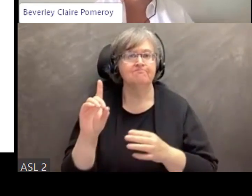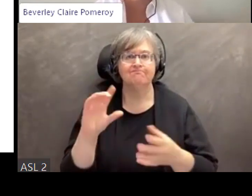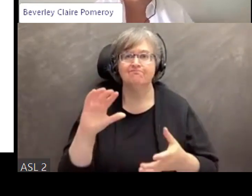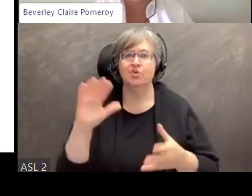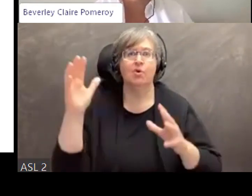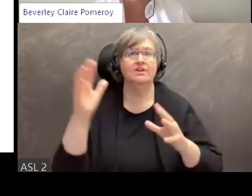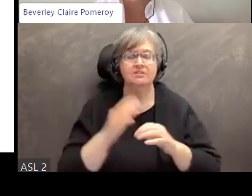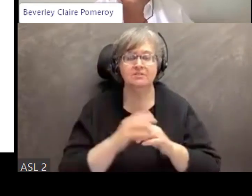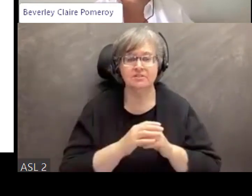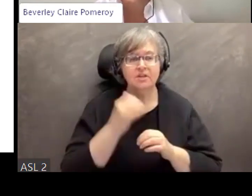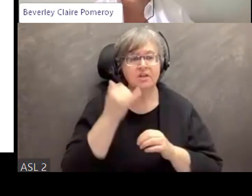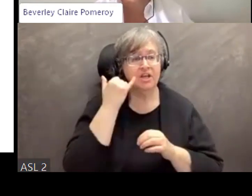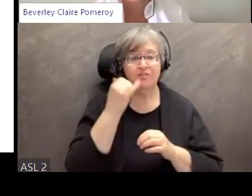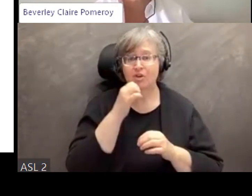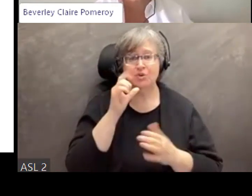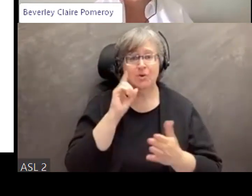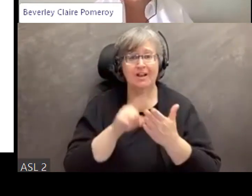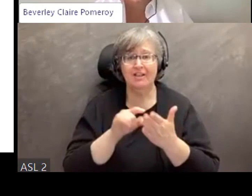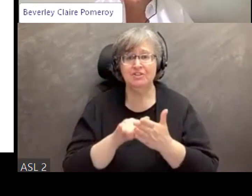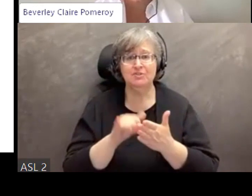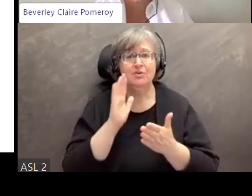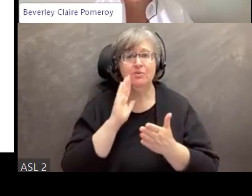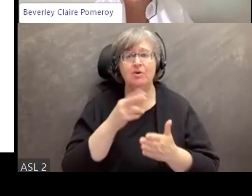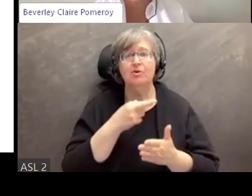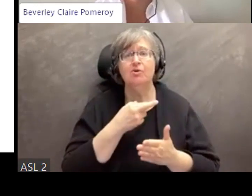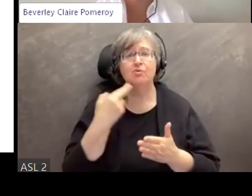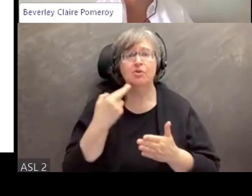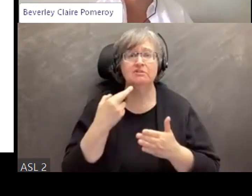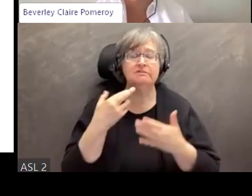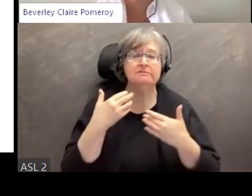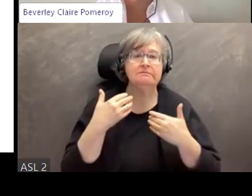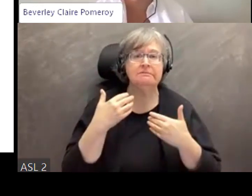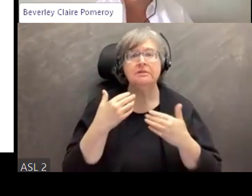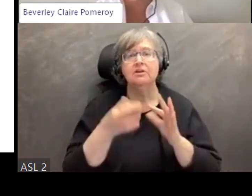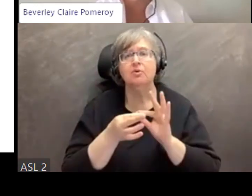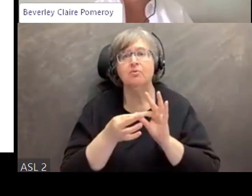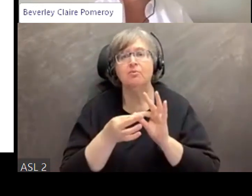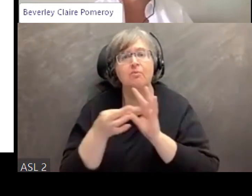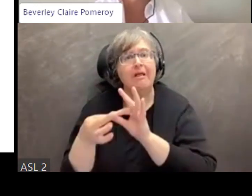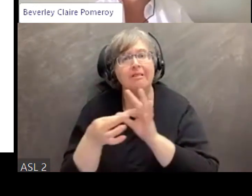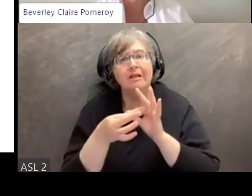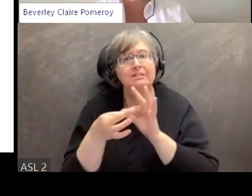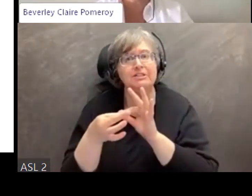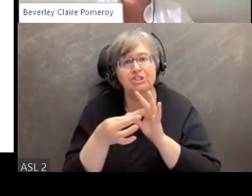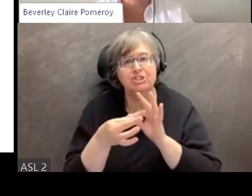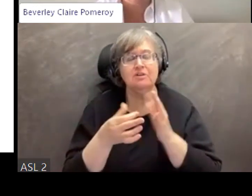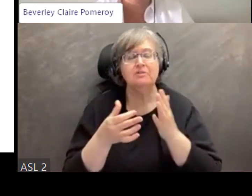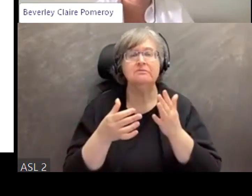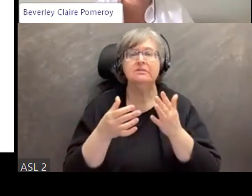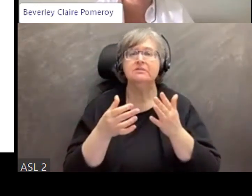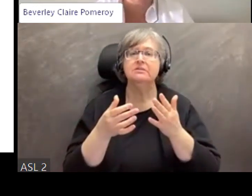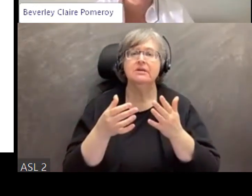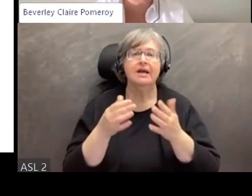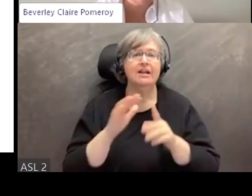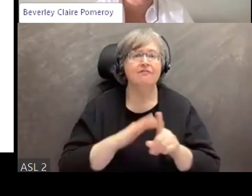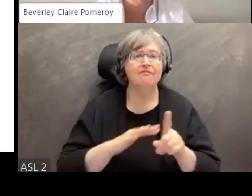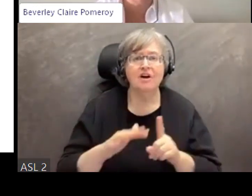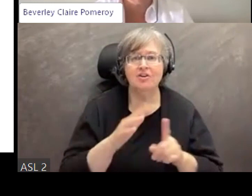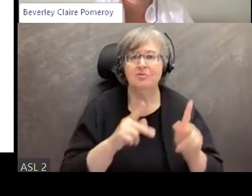If we do not acknowledge and address this trauma, we risk creating relationships and environments where people may be re-traumatized and feel unsafe,